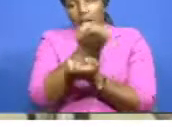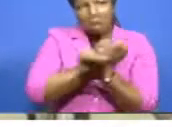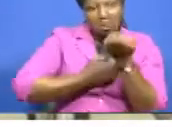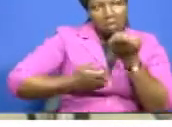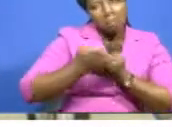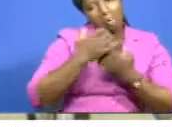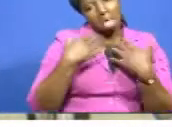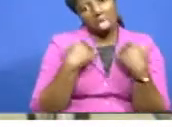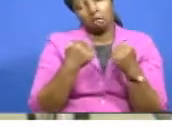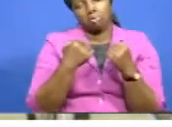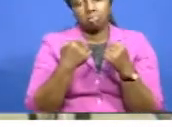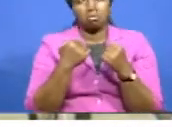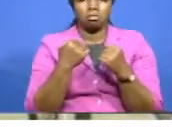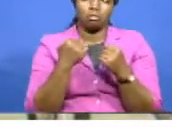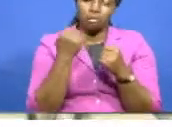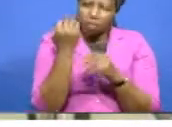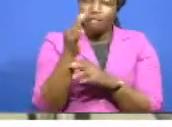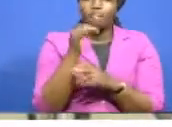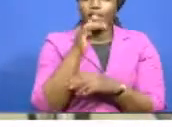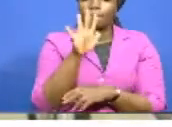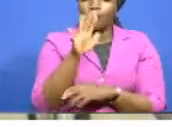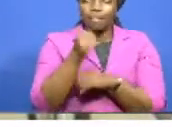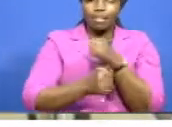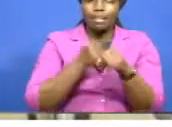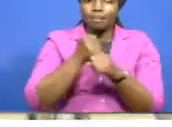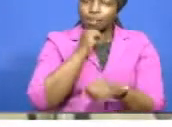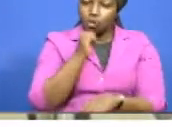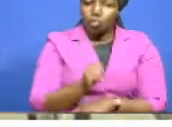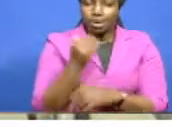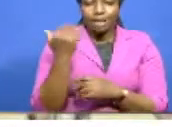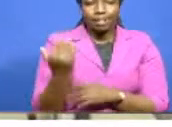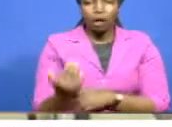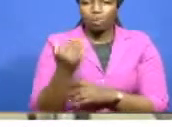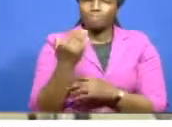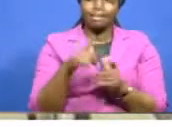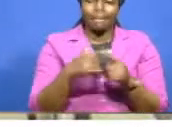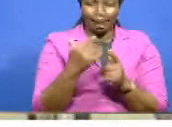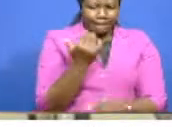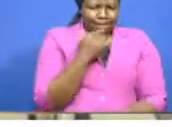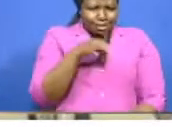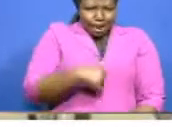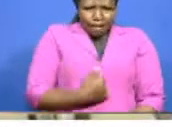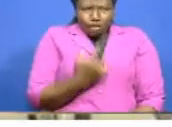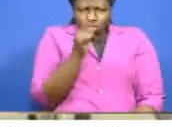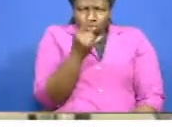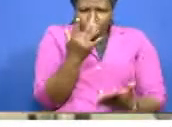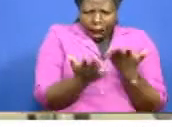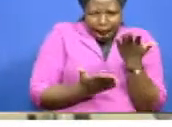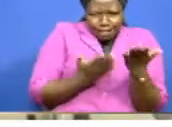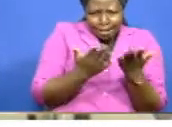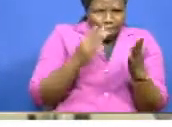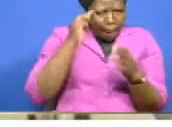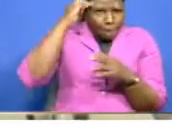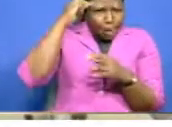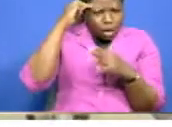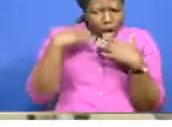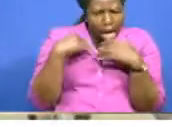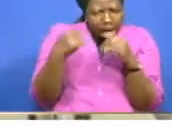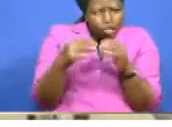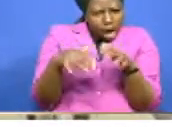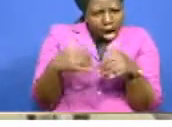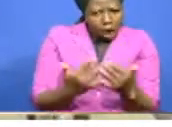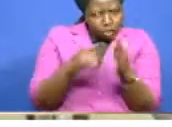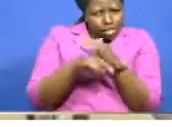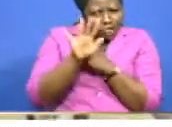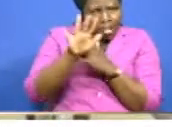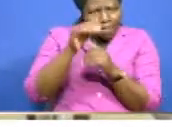of a 5-year-old. And I asked myself, how do you measure mental health in a 5-year-old? How many people here have